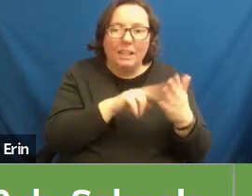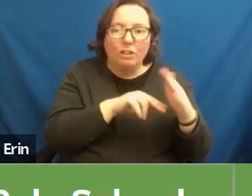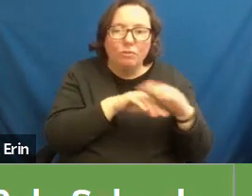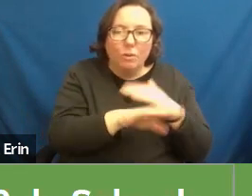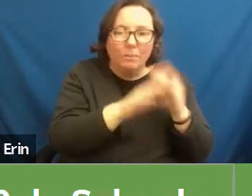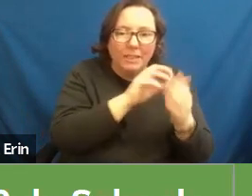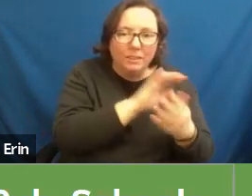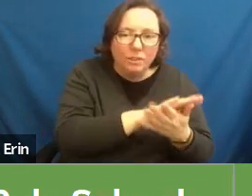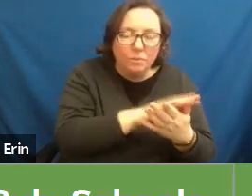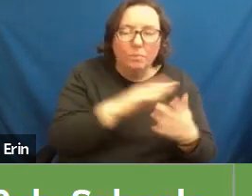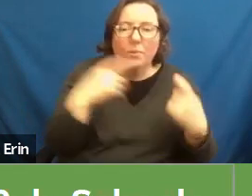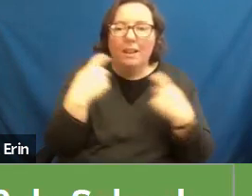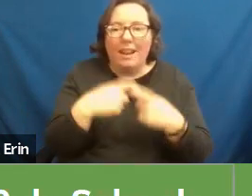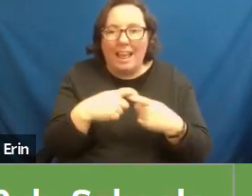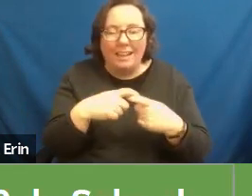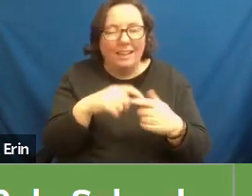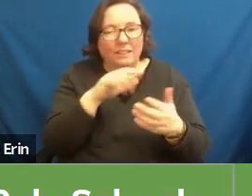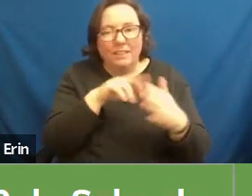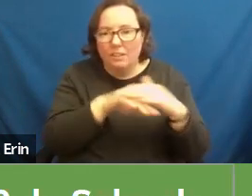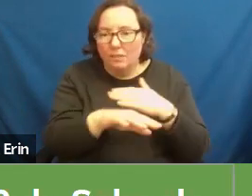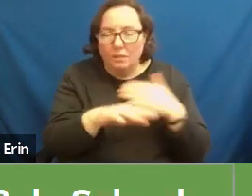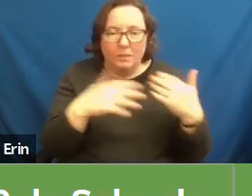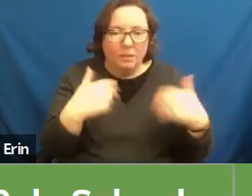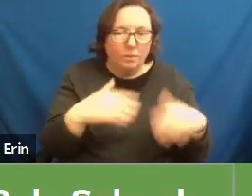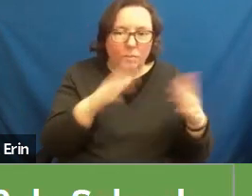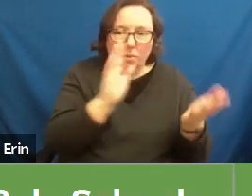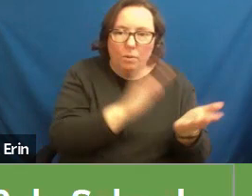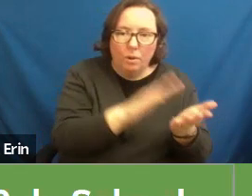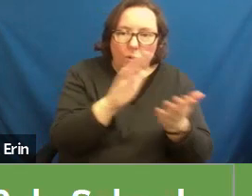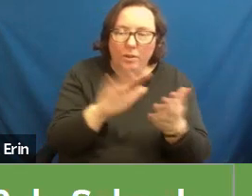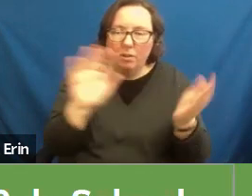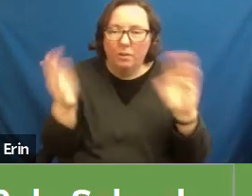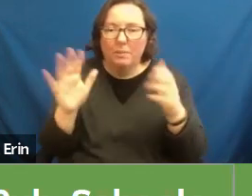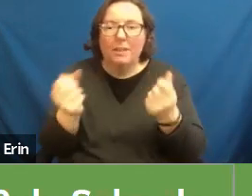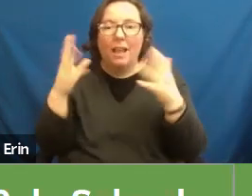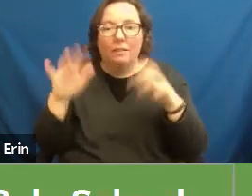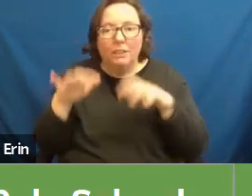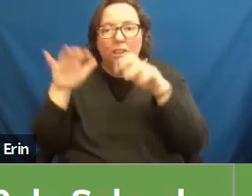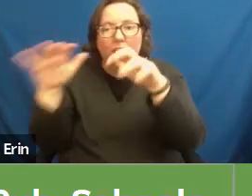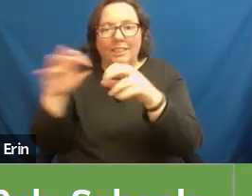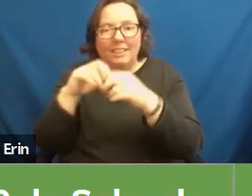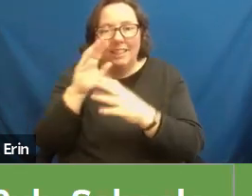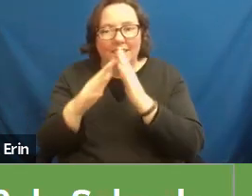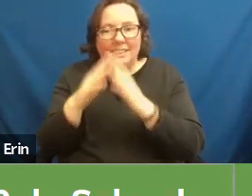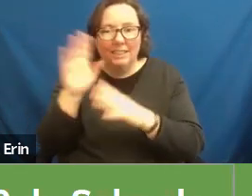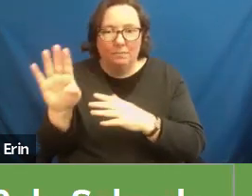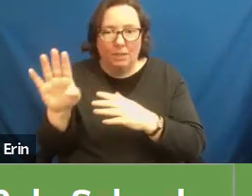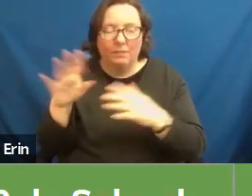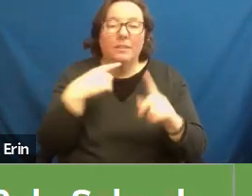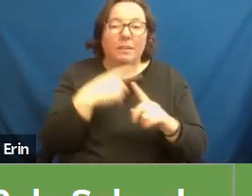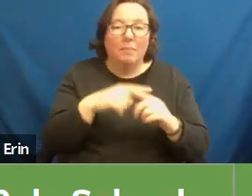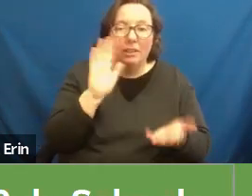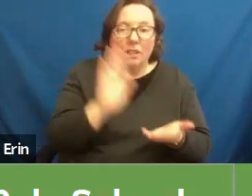in comparison to the overall percentage of students in the city of Boston, and also the low percentage of